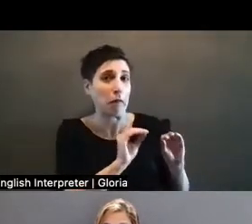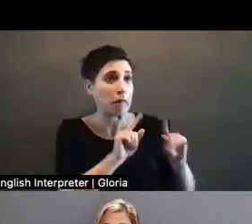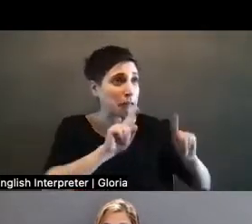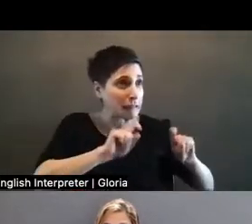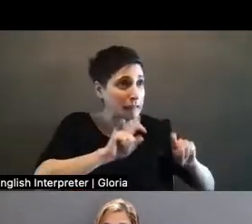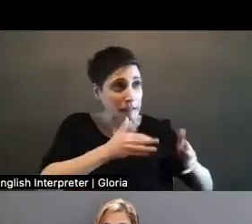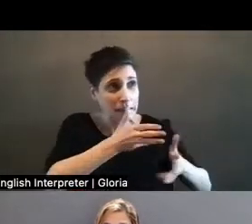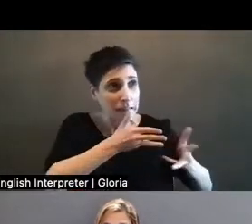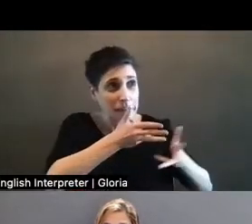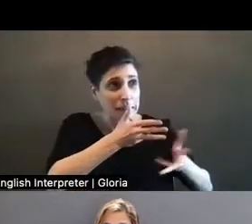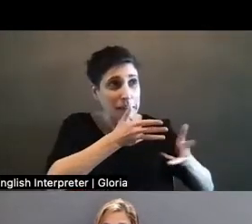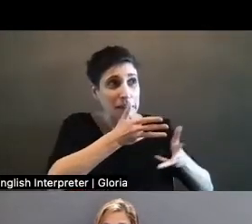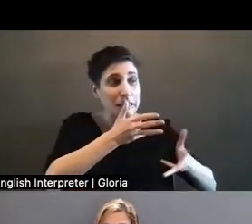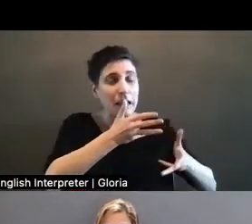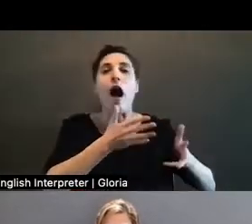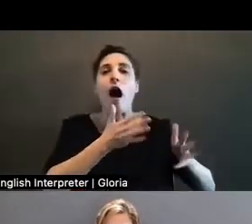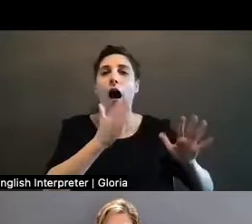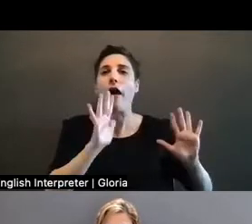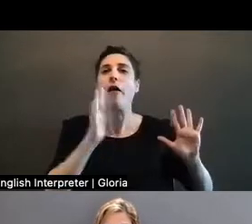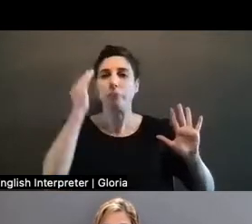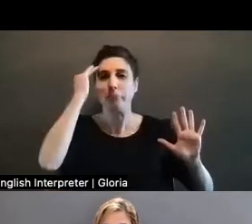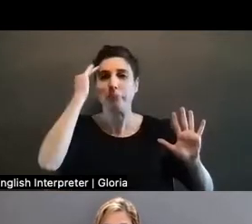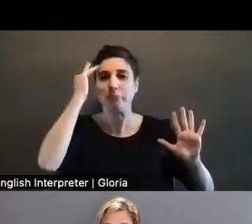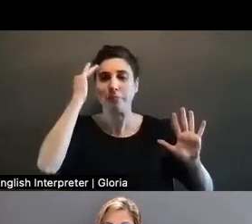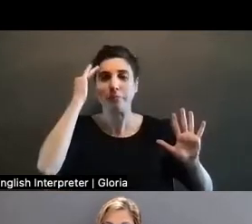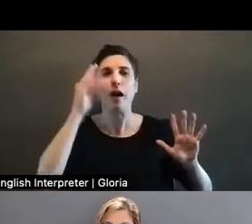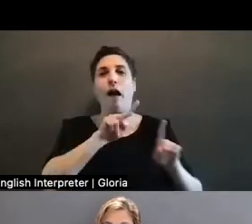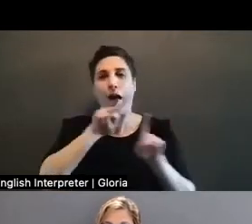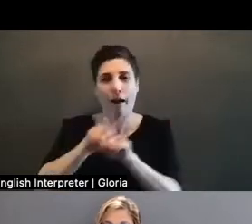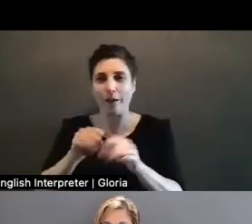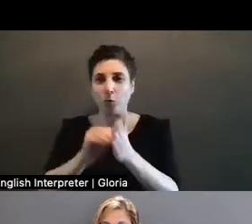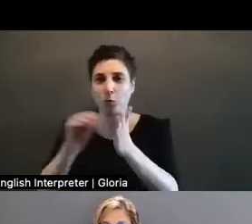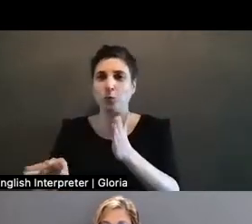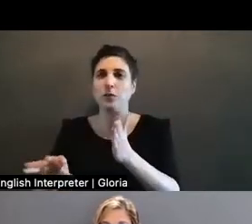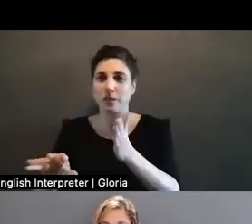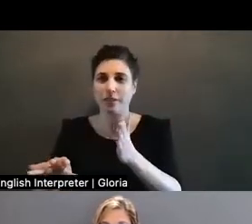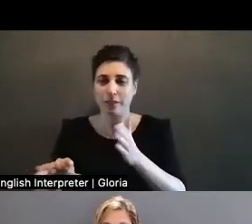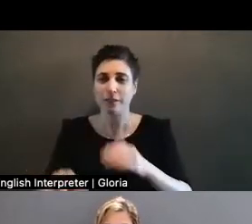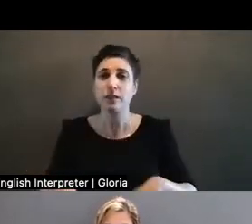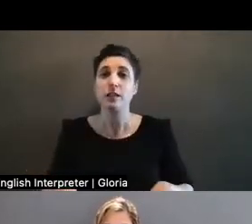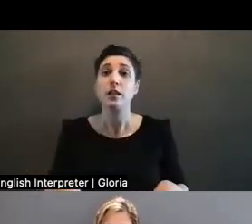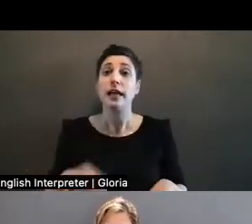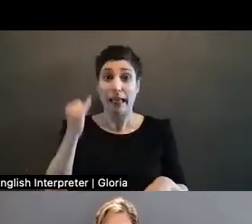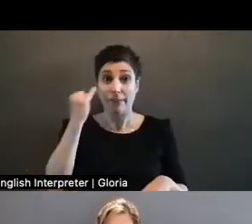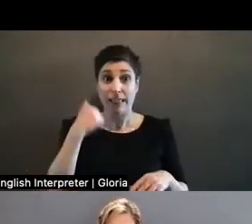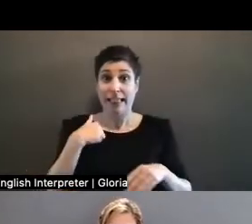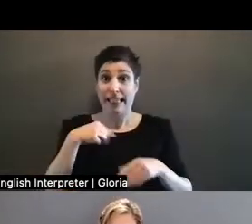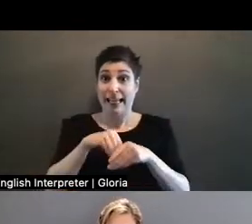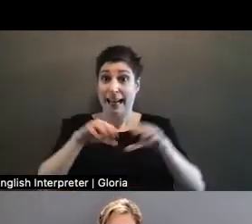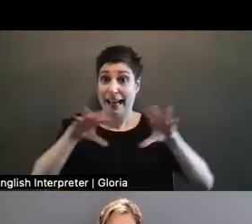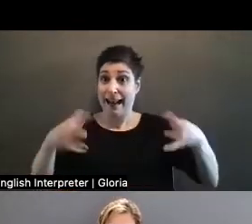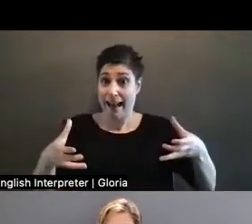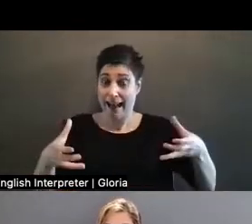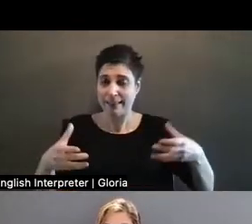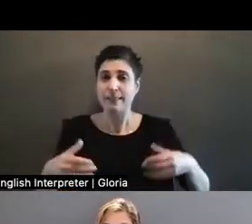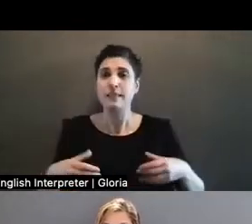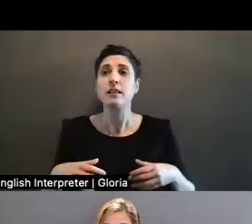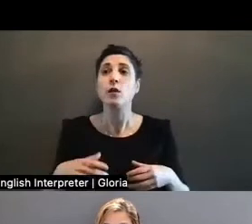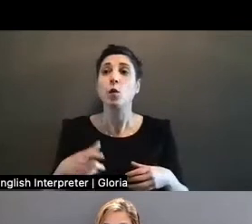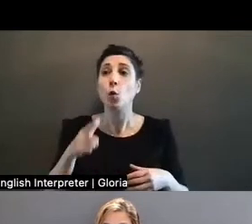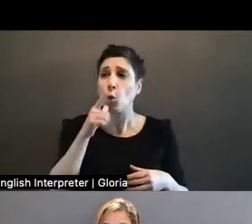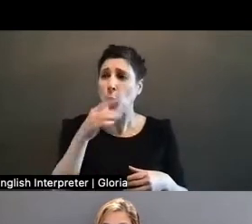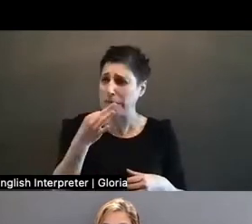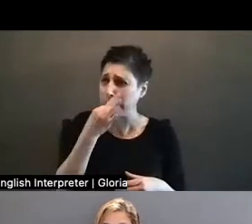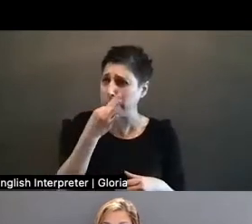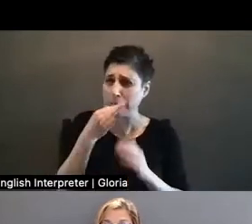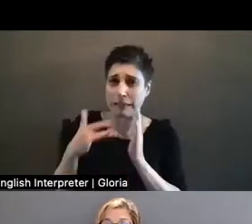If I'm in a classroom, I like to encourage students who have more experience to help others, or sometimes they just naturally do